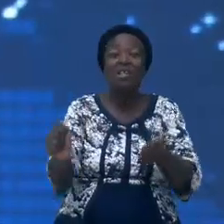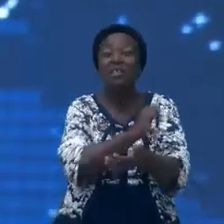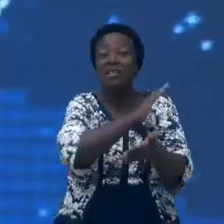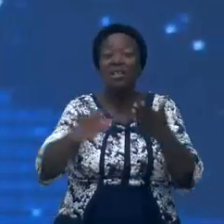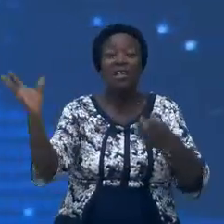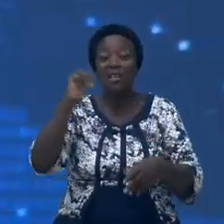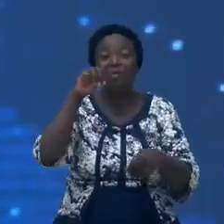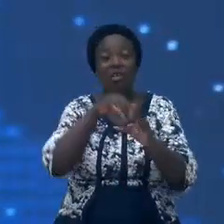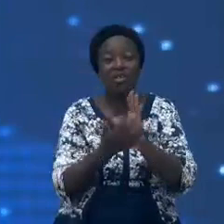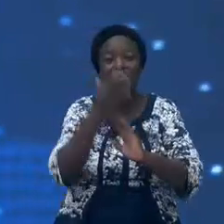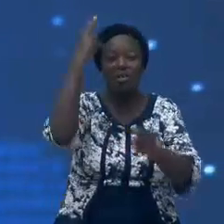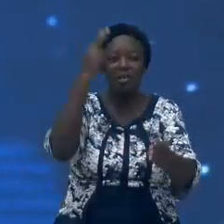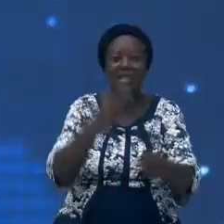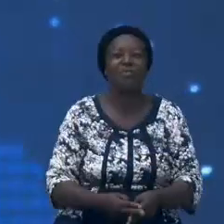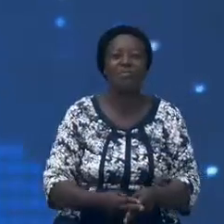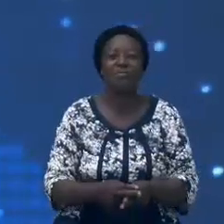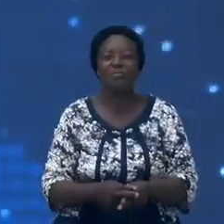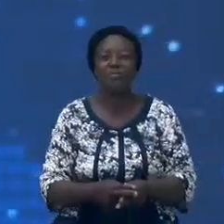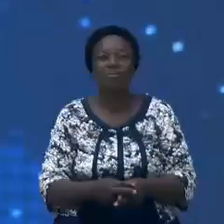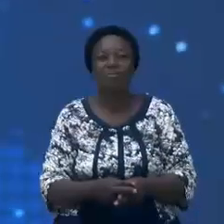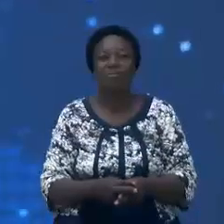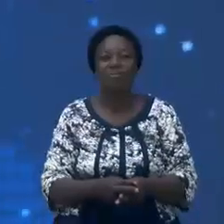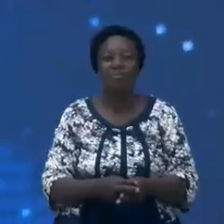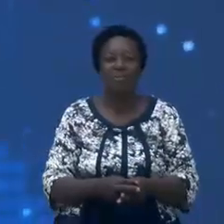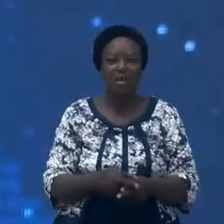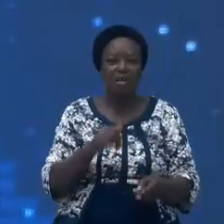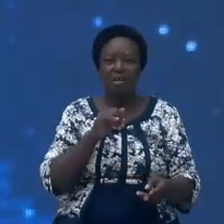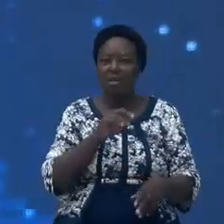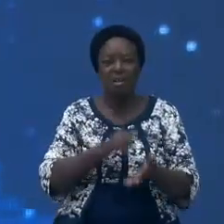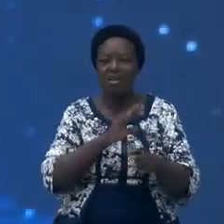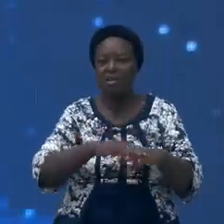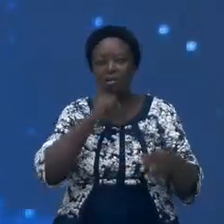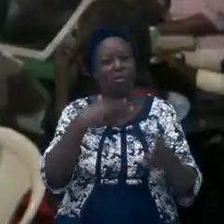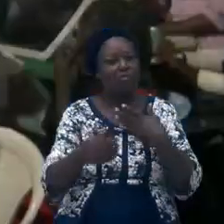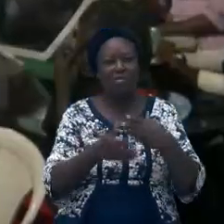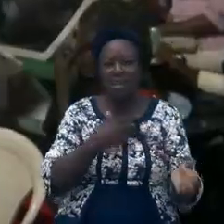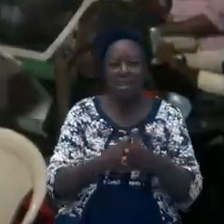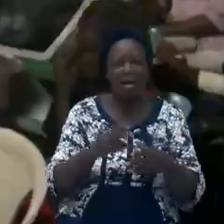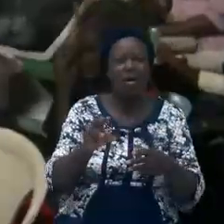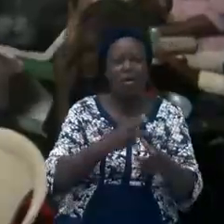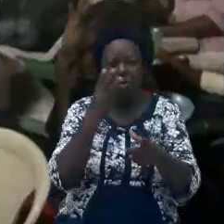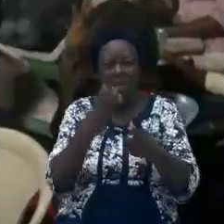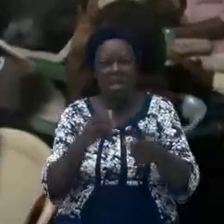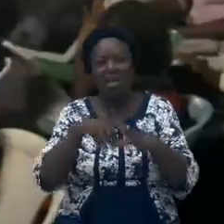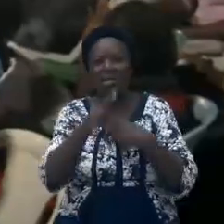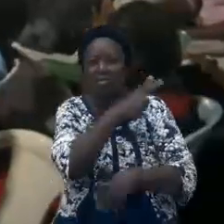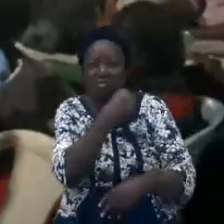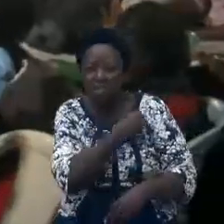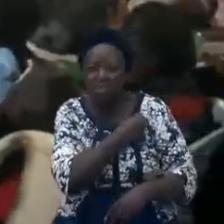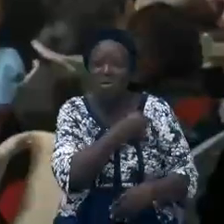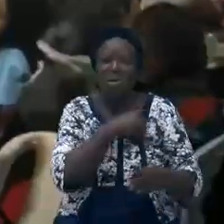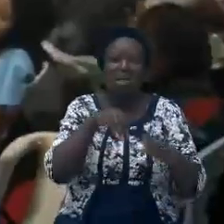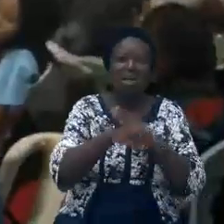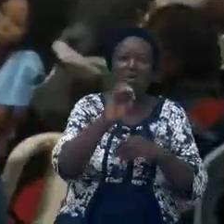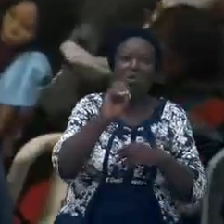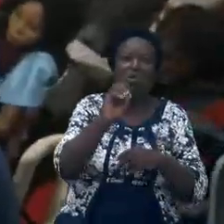every sickness, infirmity in your life, he clear off in Jesus' name. It doesn't matter whether you're